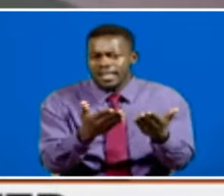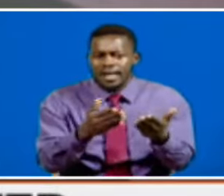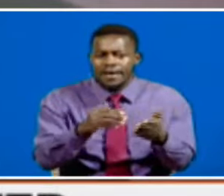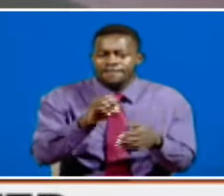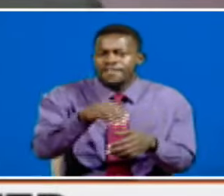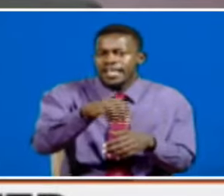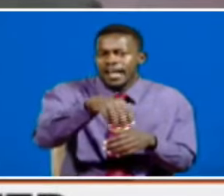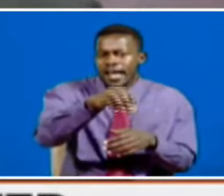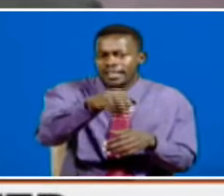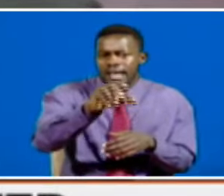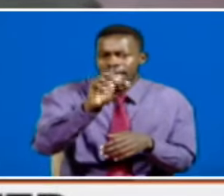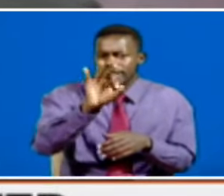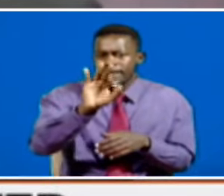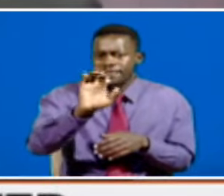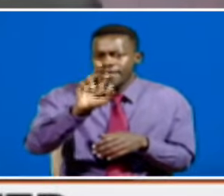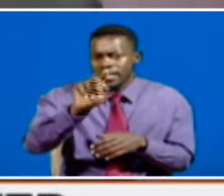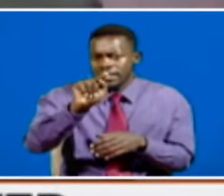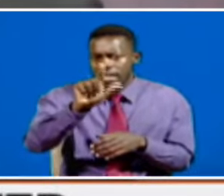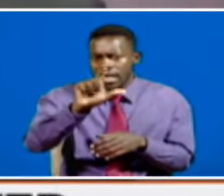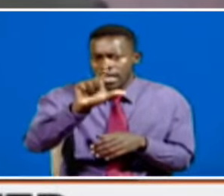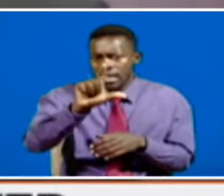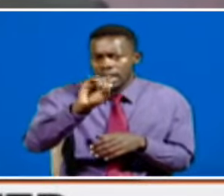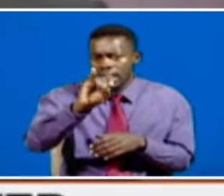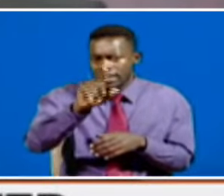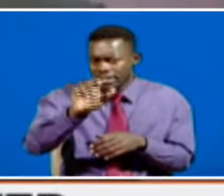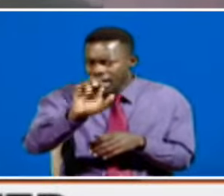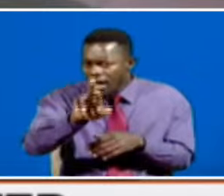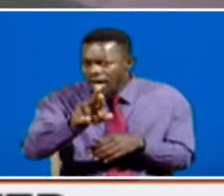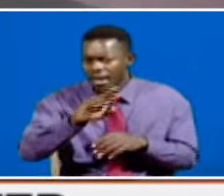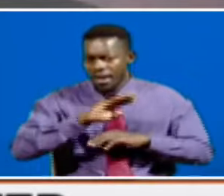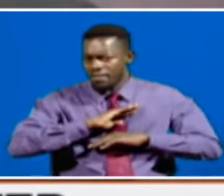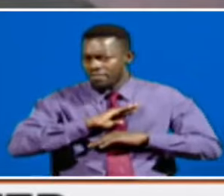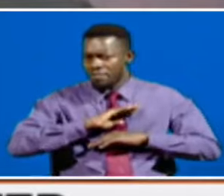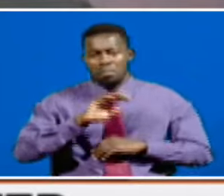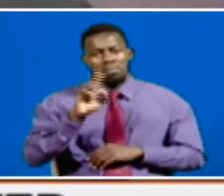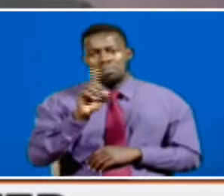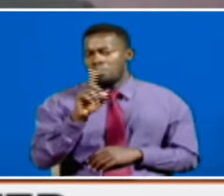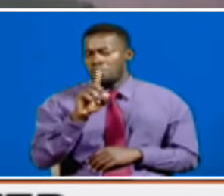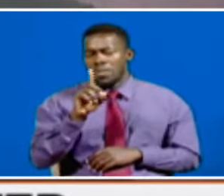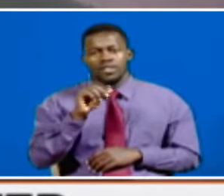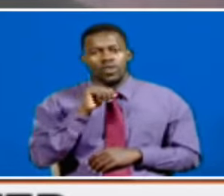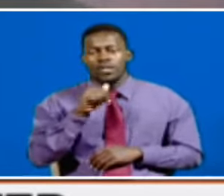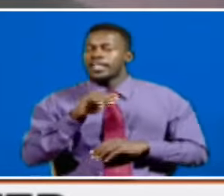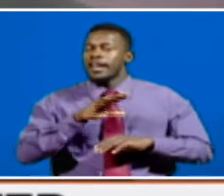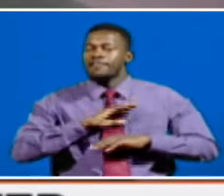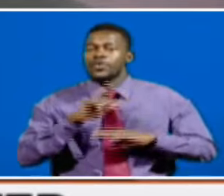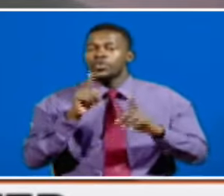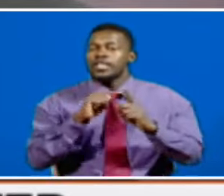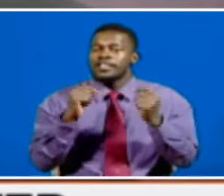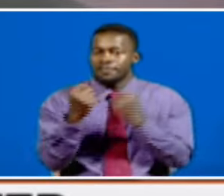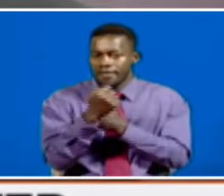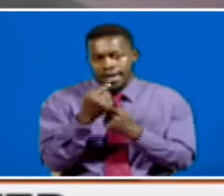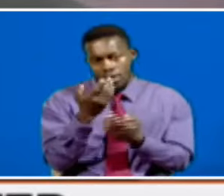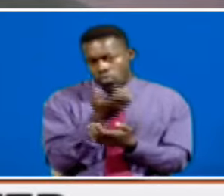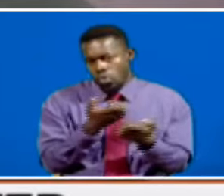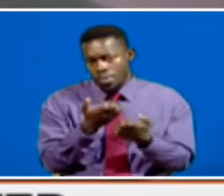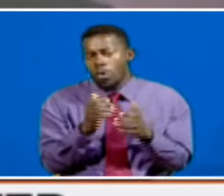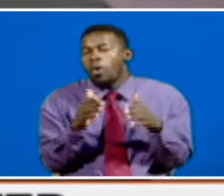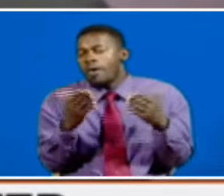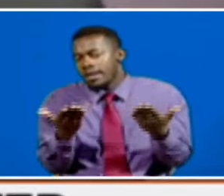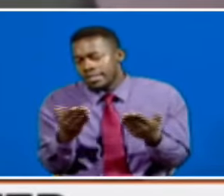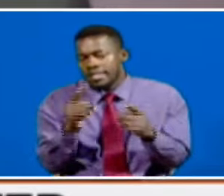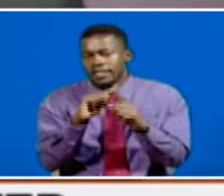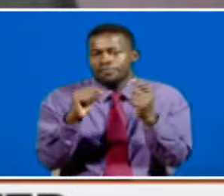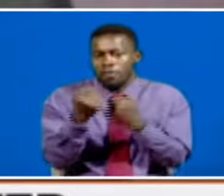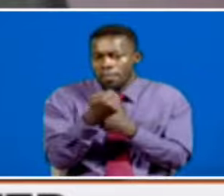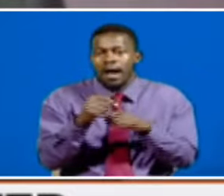fertilizer. That's not how you... Well, that one action is not sufficient to transform agriculture. When